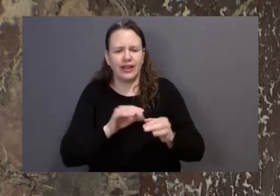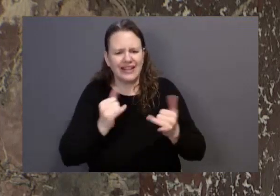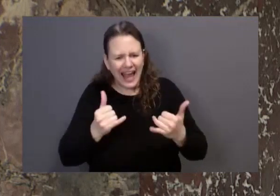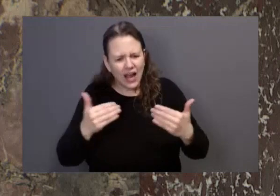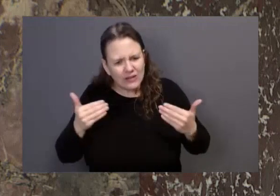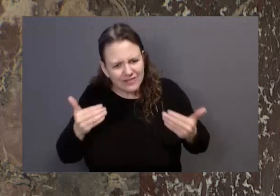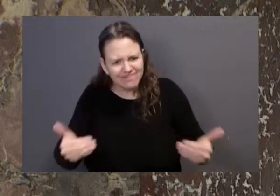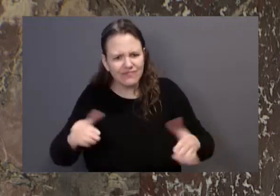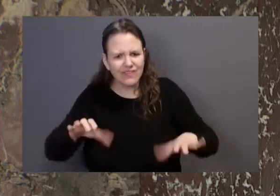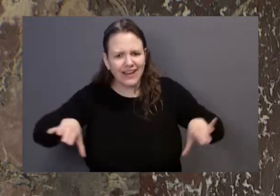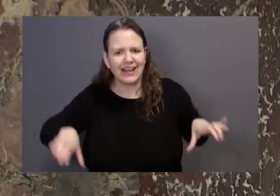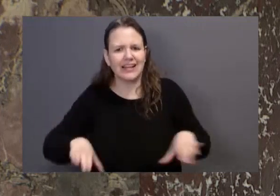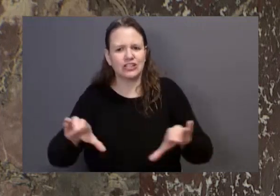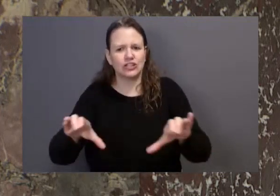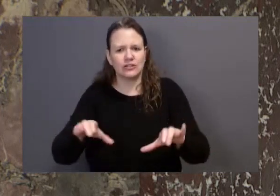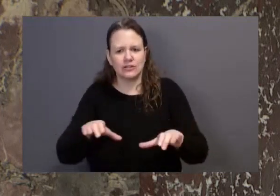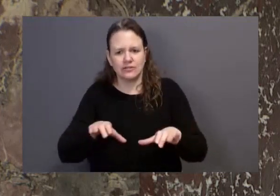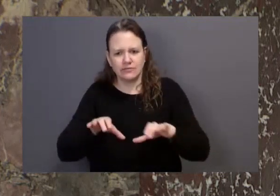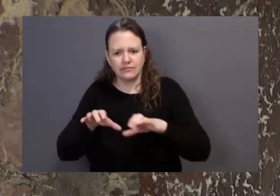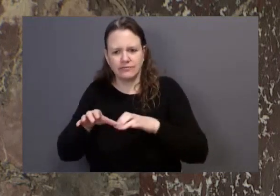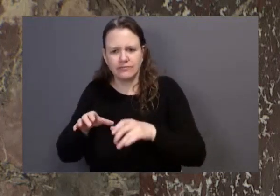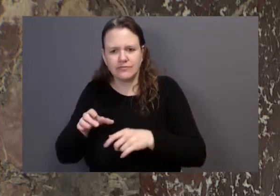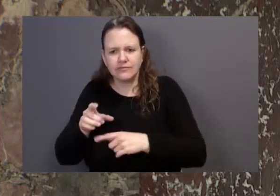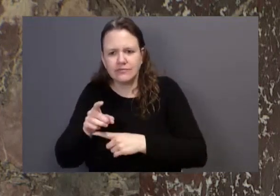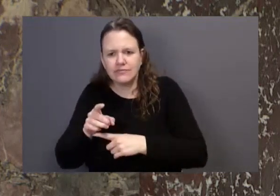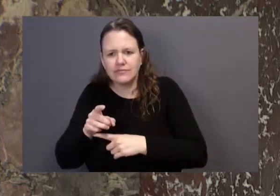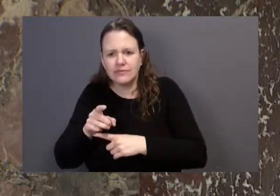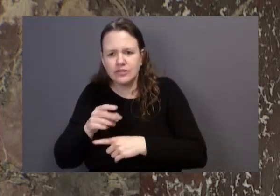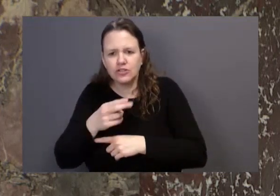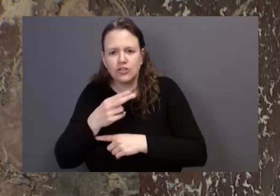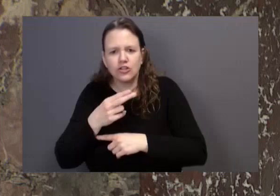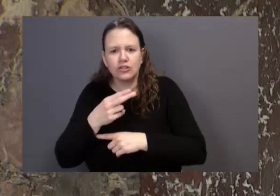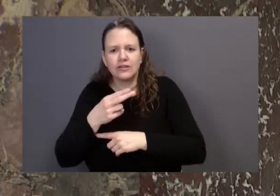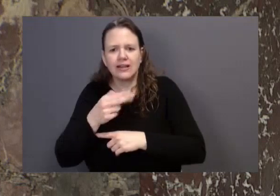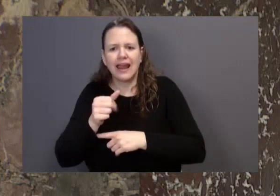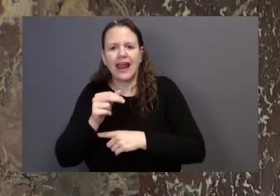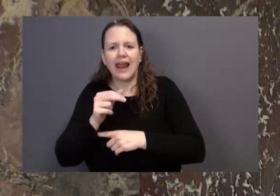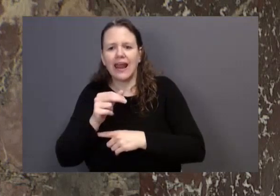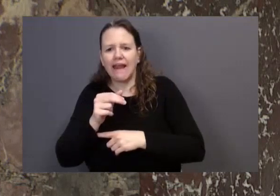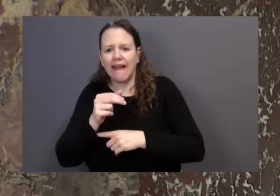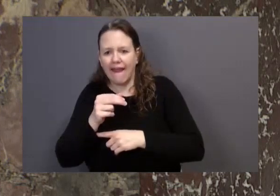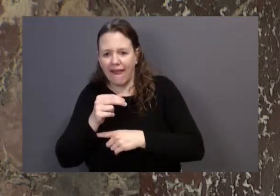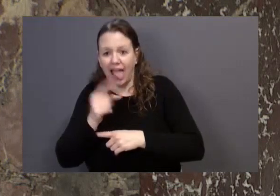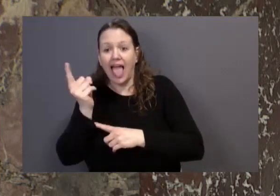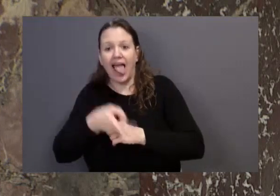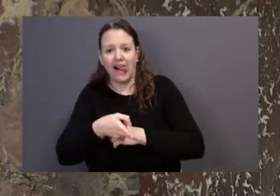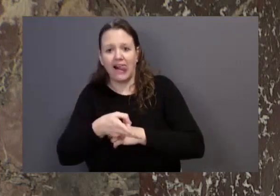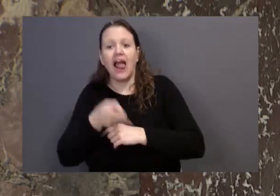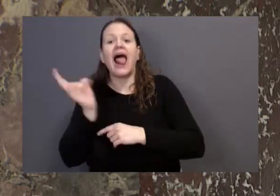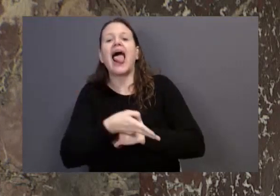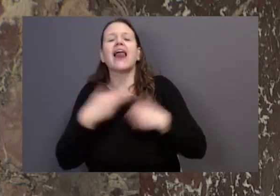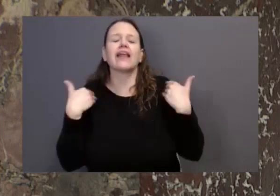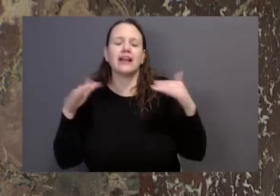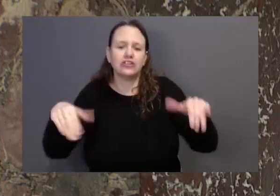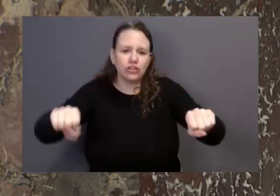seizing property through unexplained wealth orders. We're funding the police. And we're keeping kids safe at school.